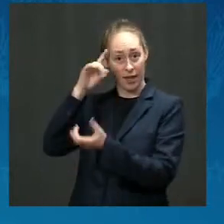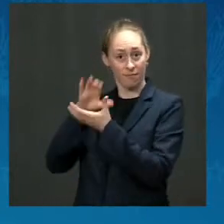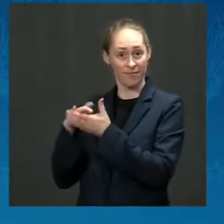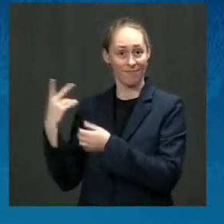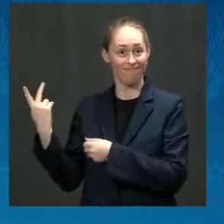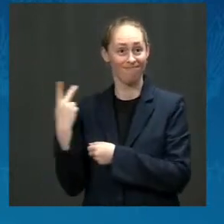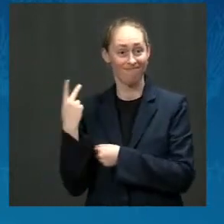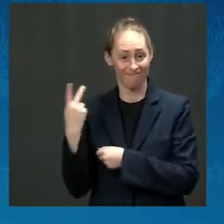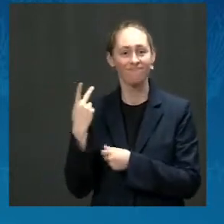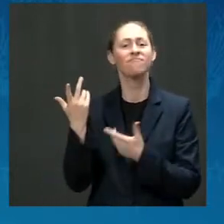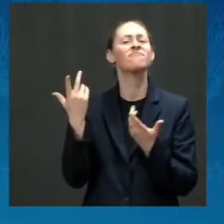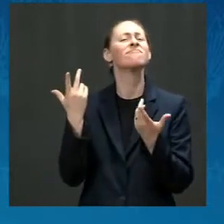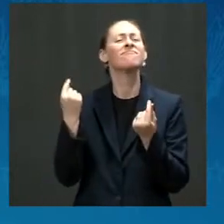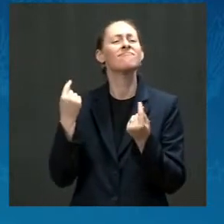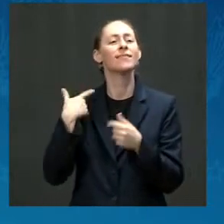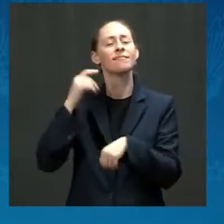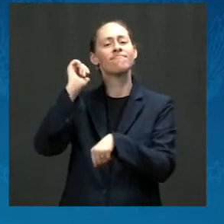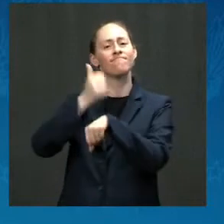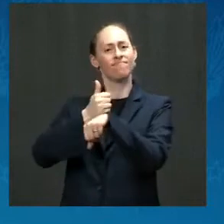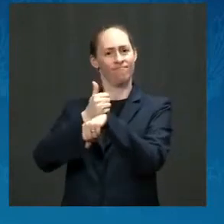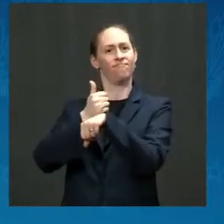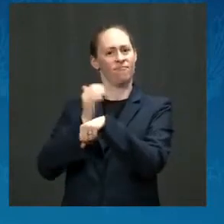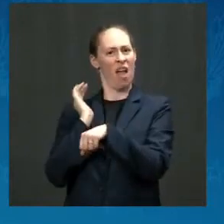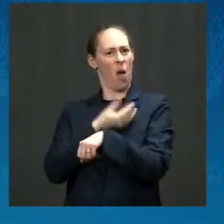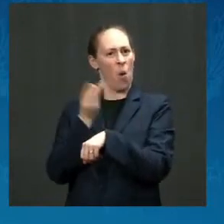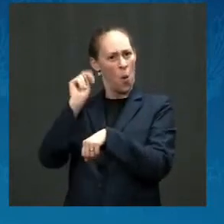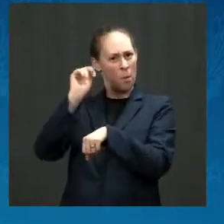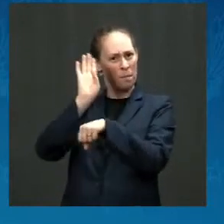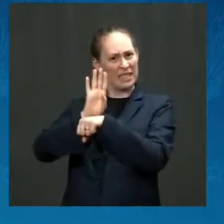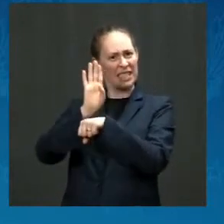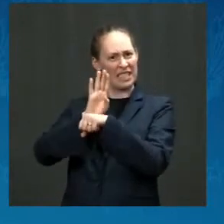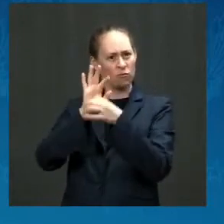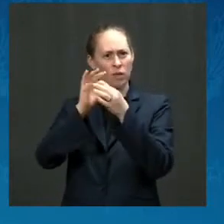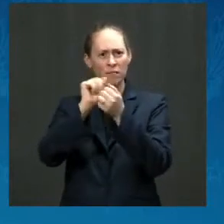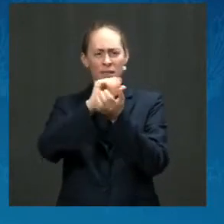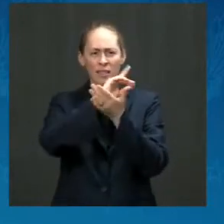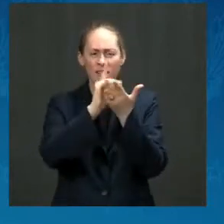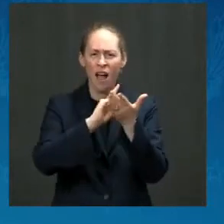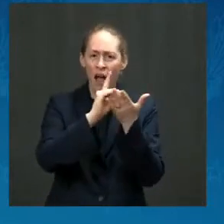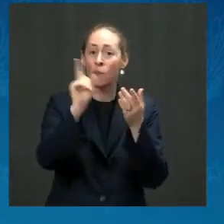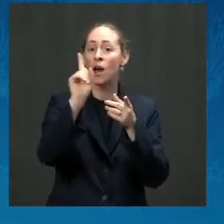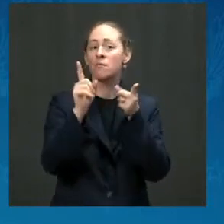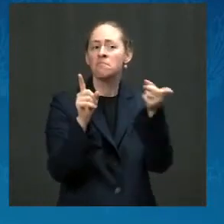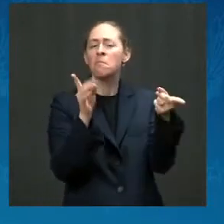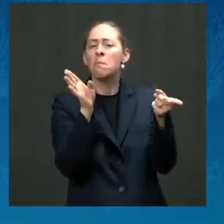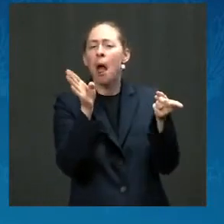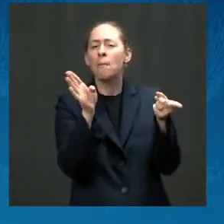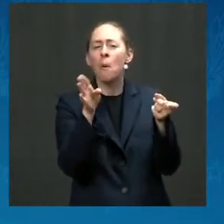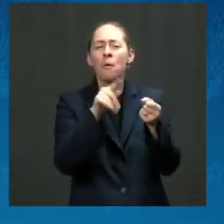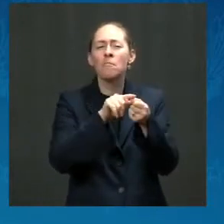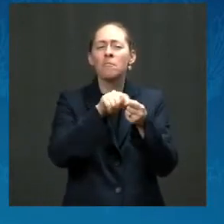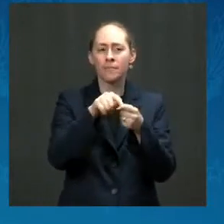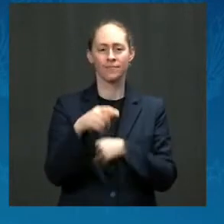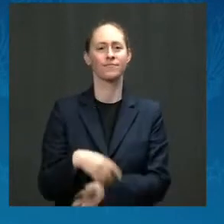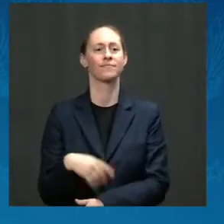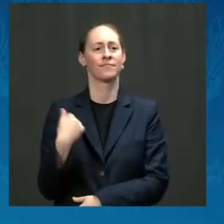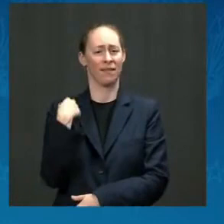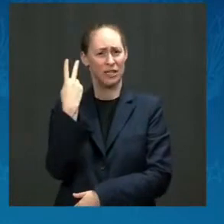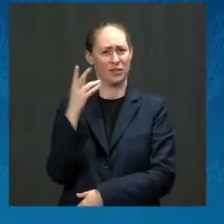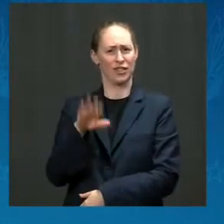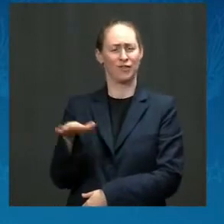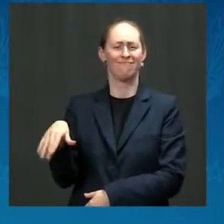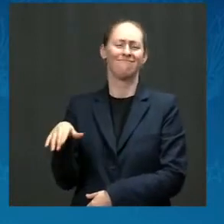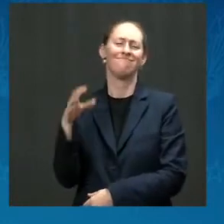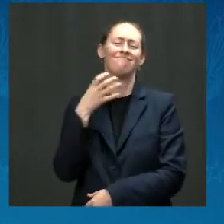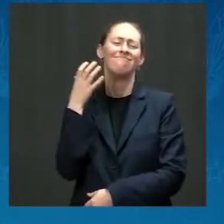just outside of Baltimore where we're also raising two amazing kids. My daughter Olivia is here with me today. She's about to